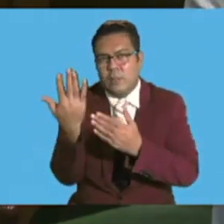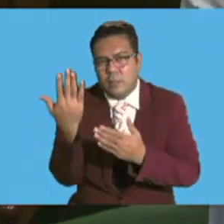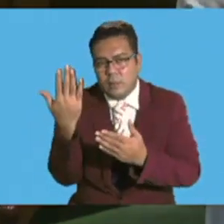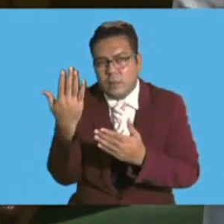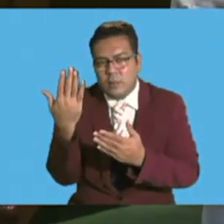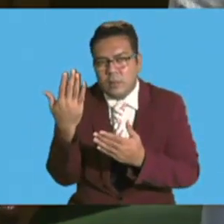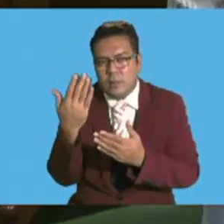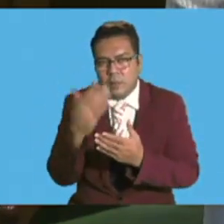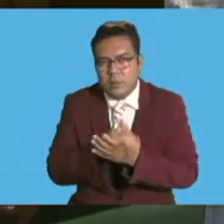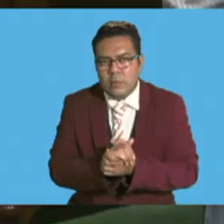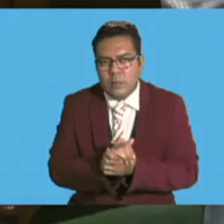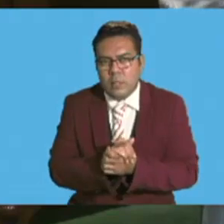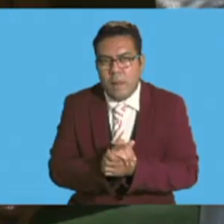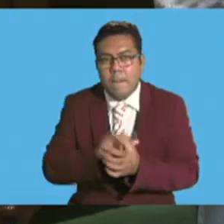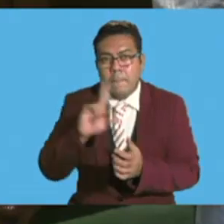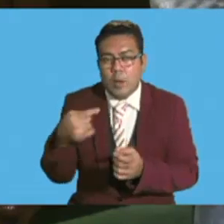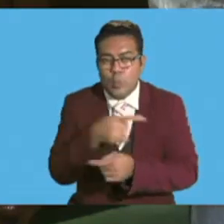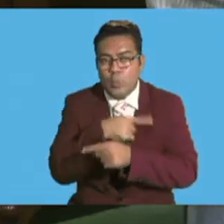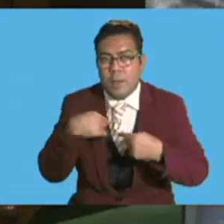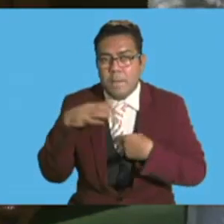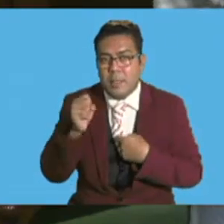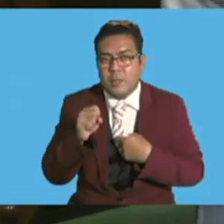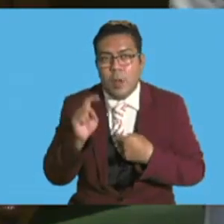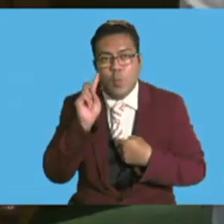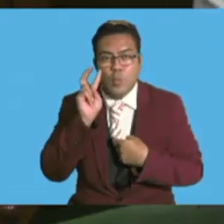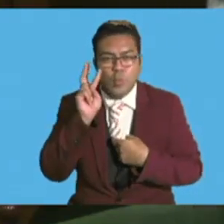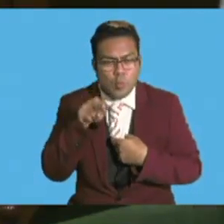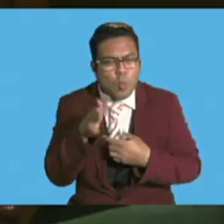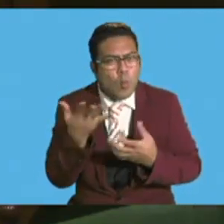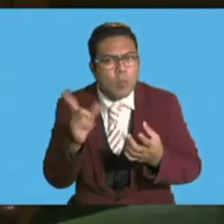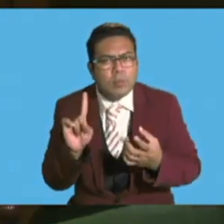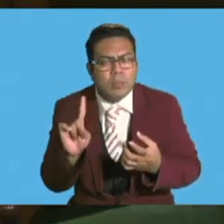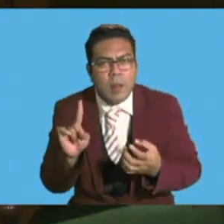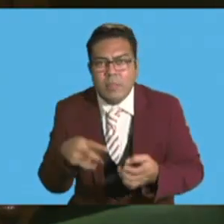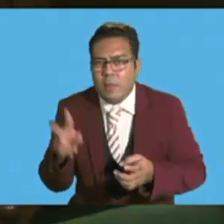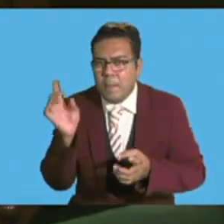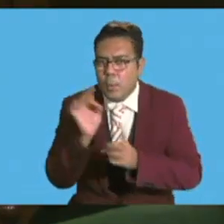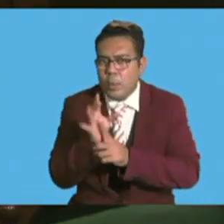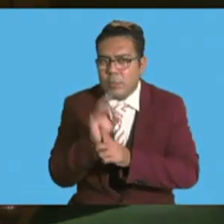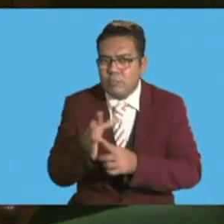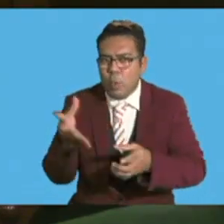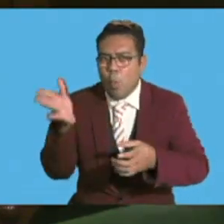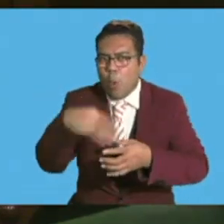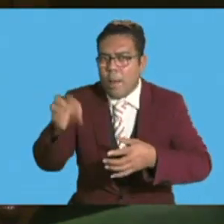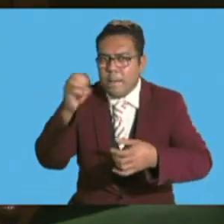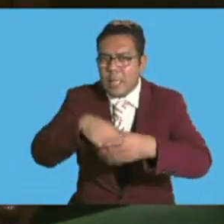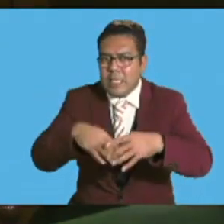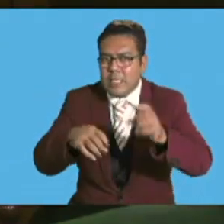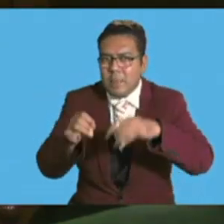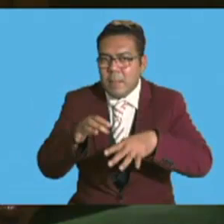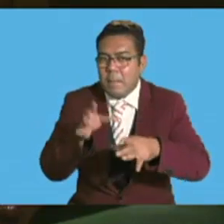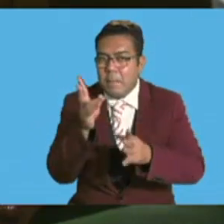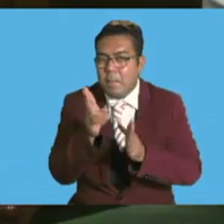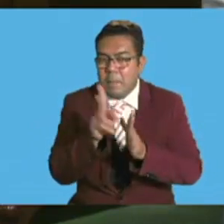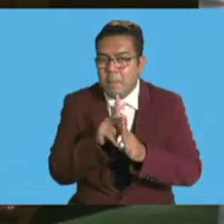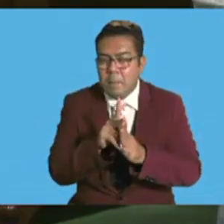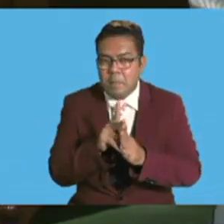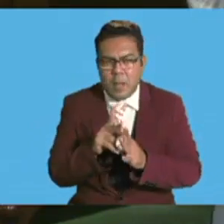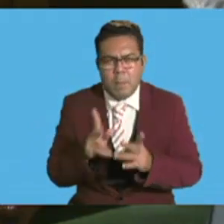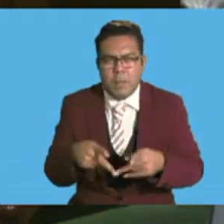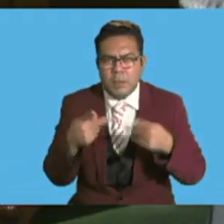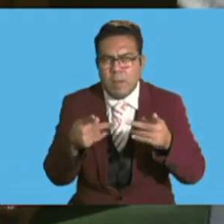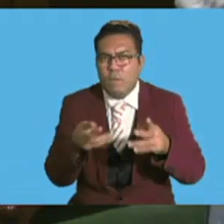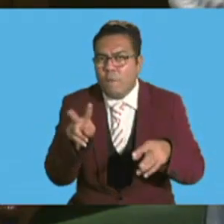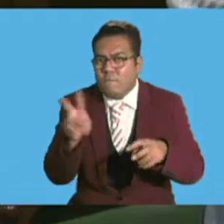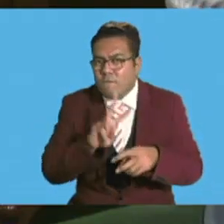nursing stations. But we must not overlook the vital contribution that all participate in, whether it's through using vehicles, using